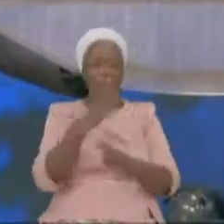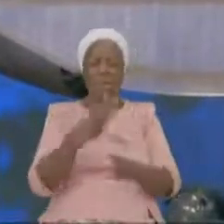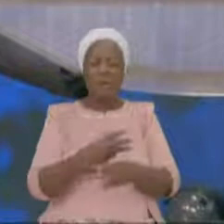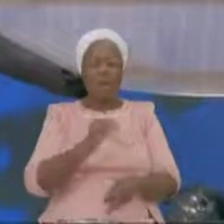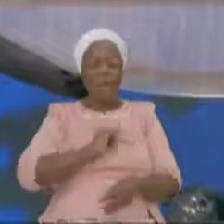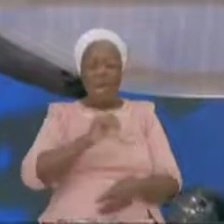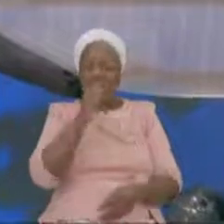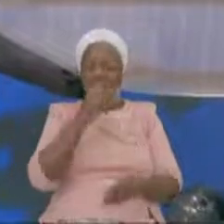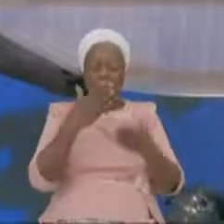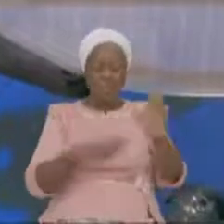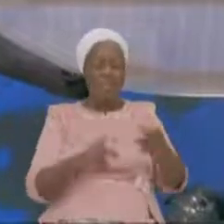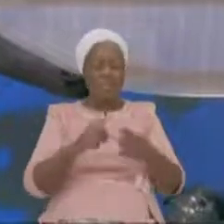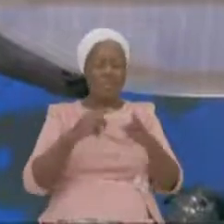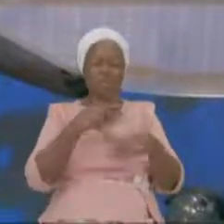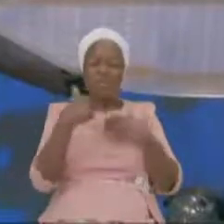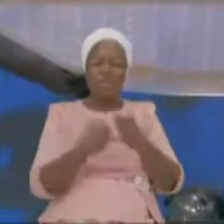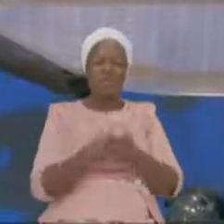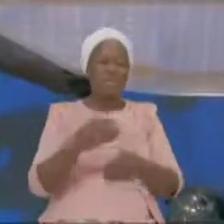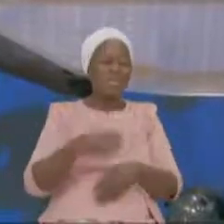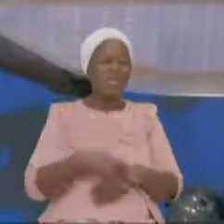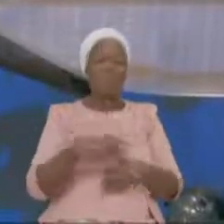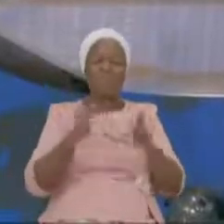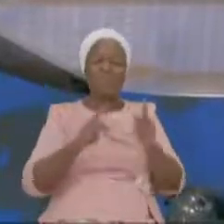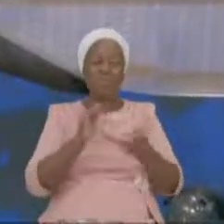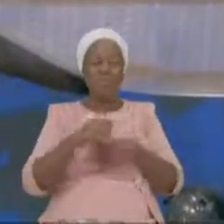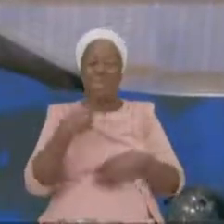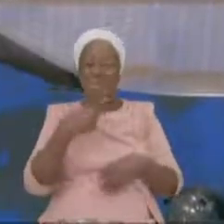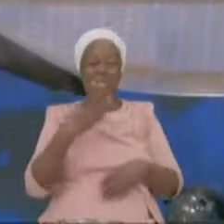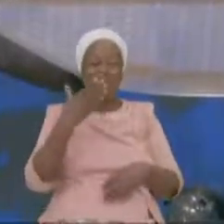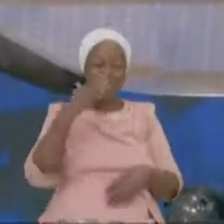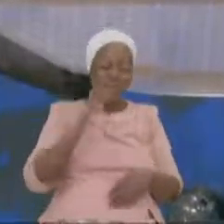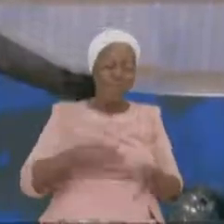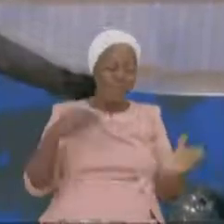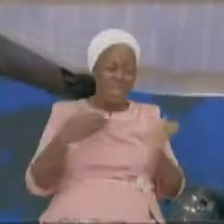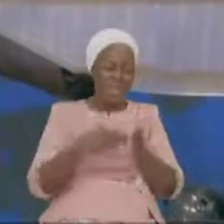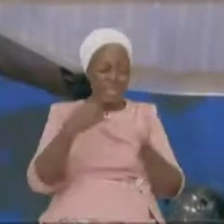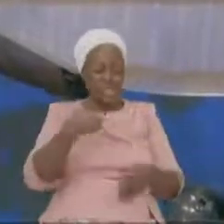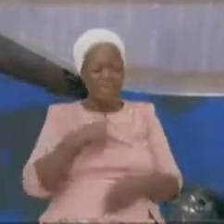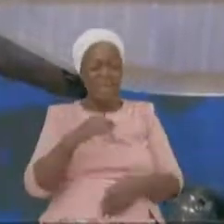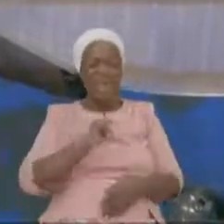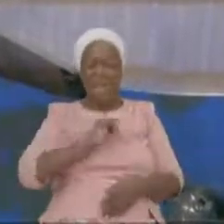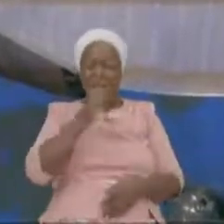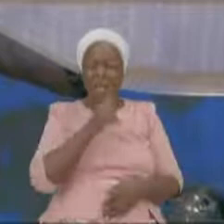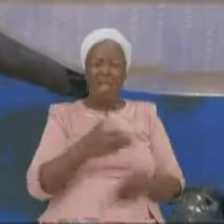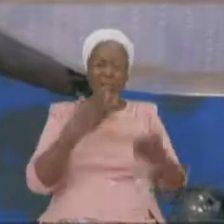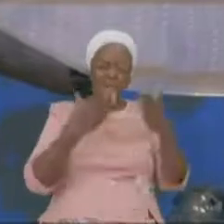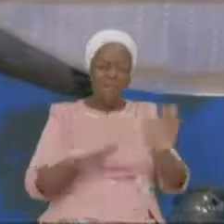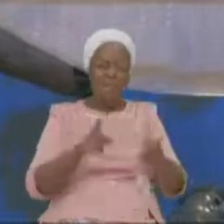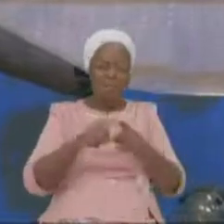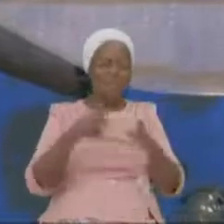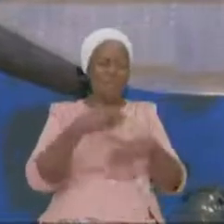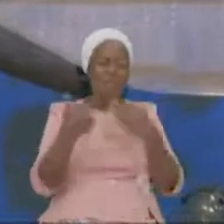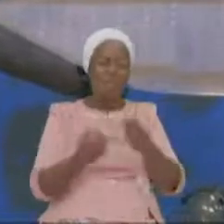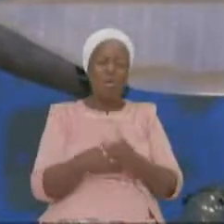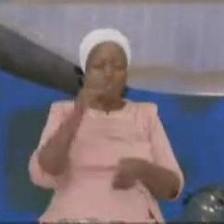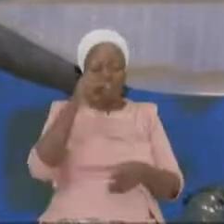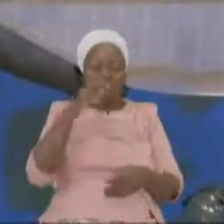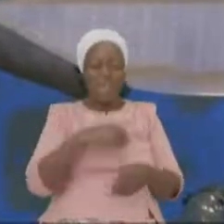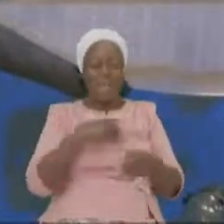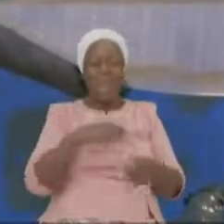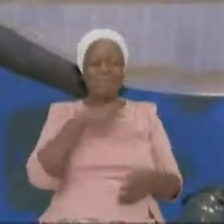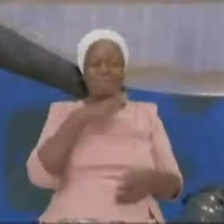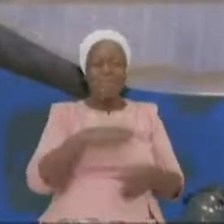to their criticism, I'm dead to their corruption, I'm dead to the compromise,